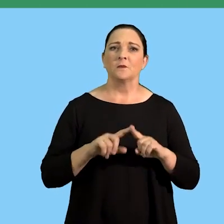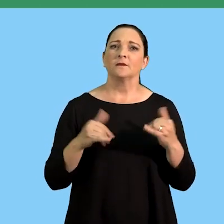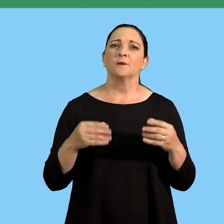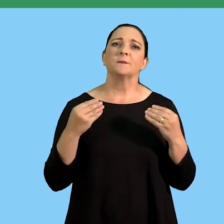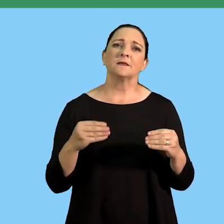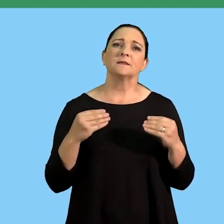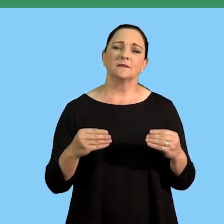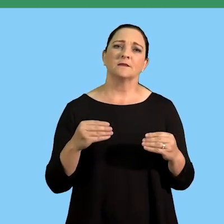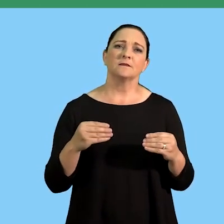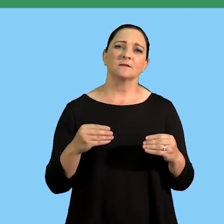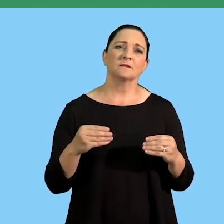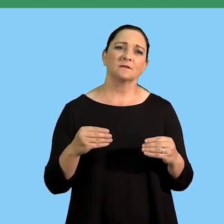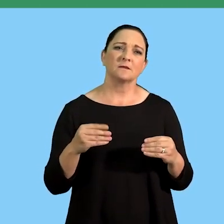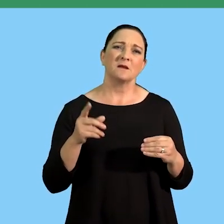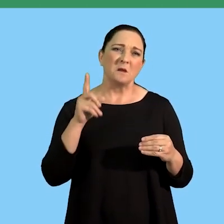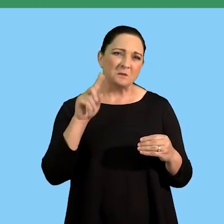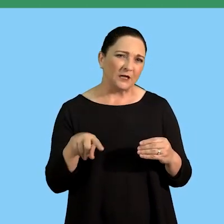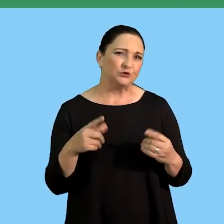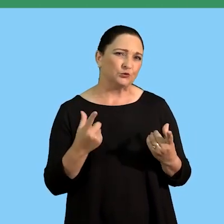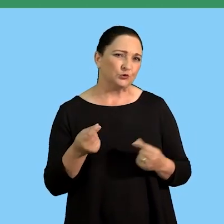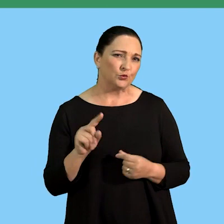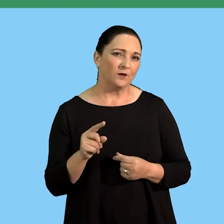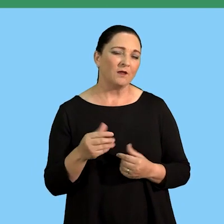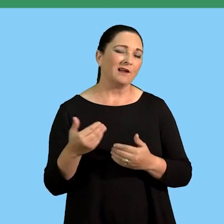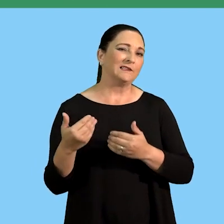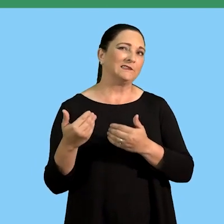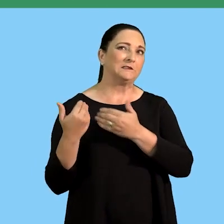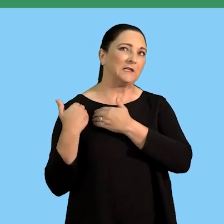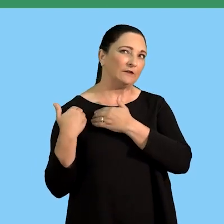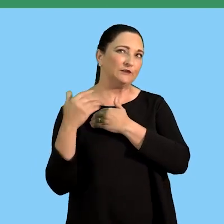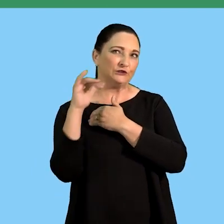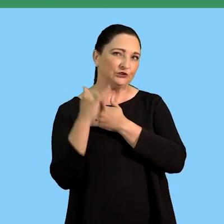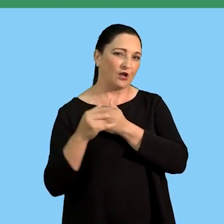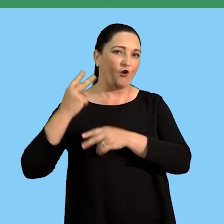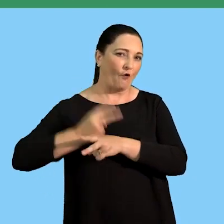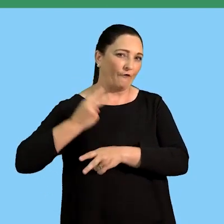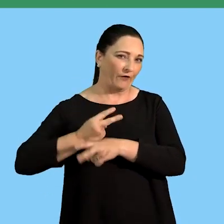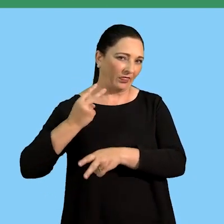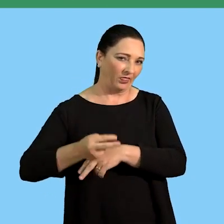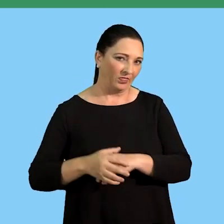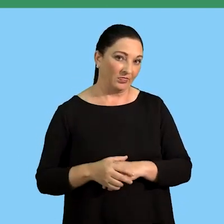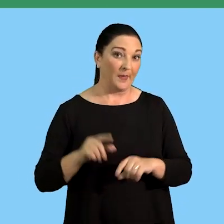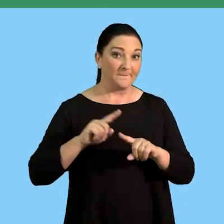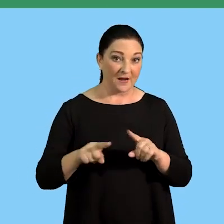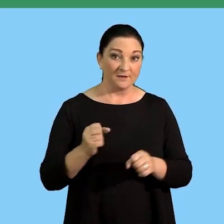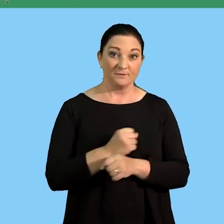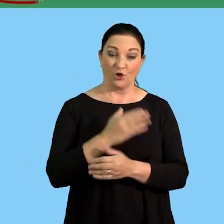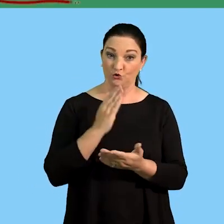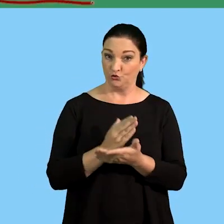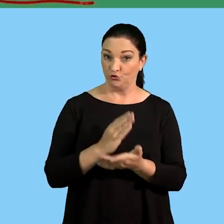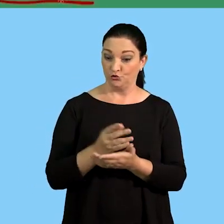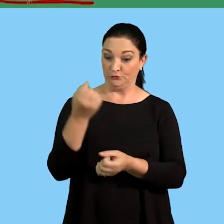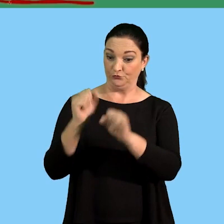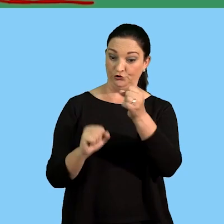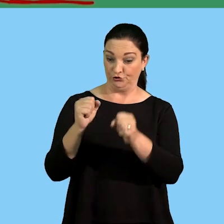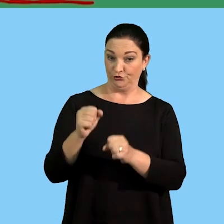The business must also conduct regular safety checks and also make sure that the machine